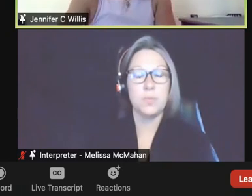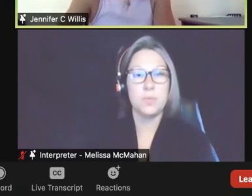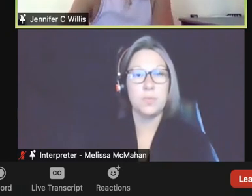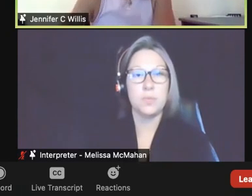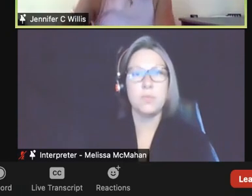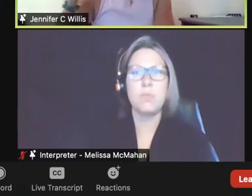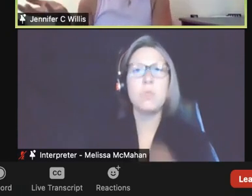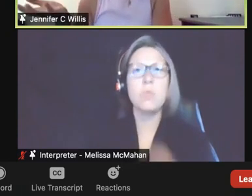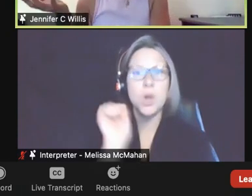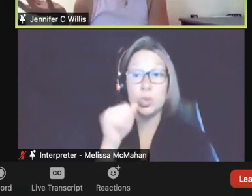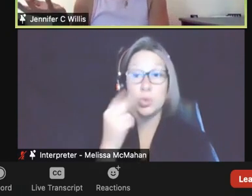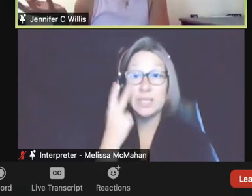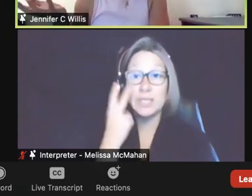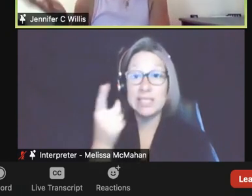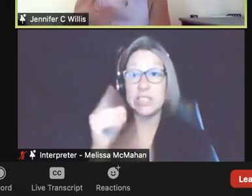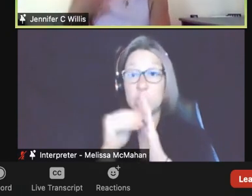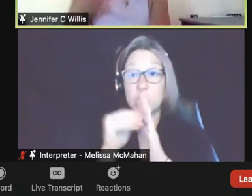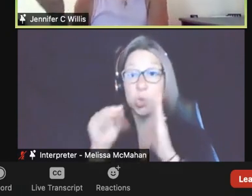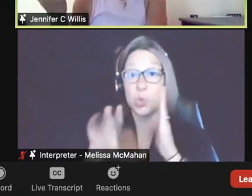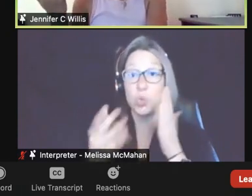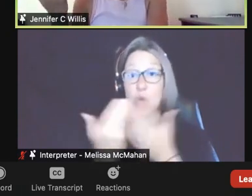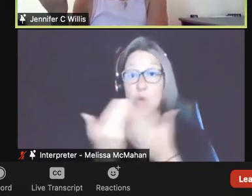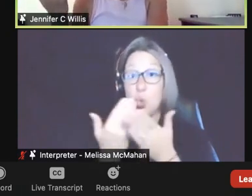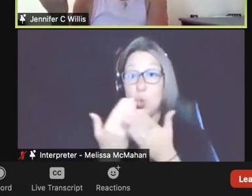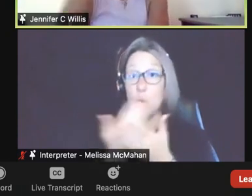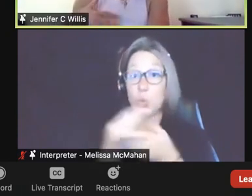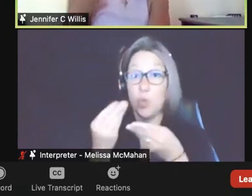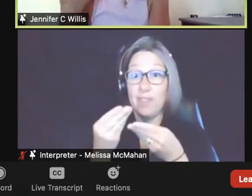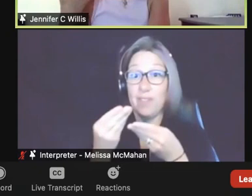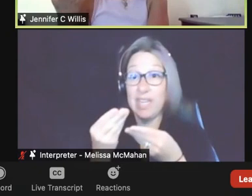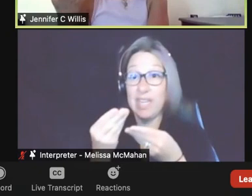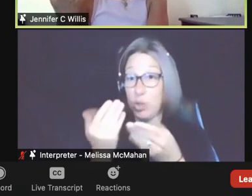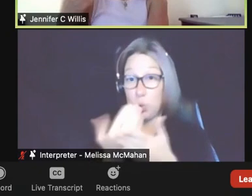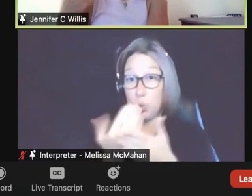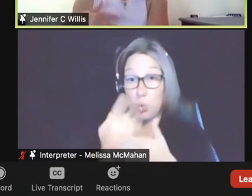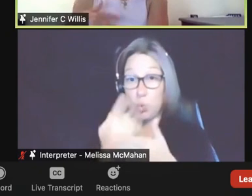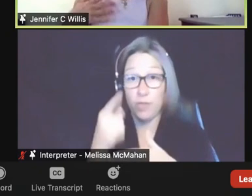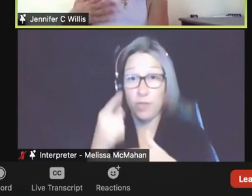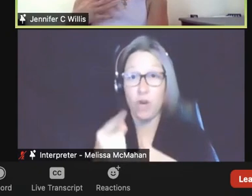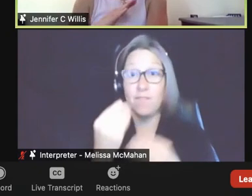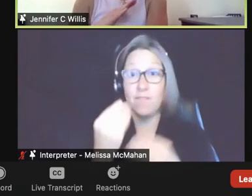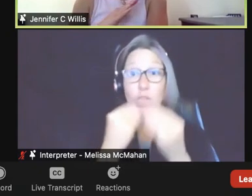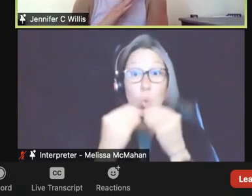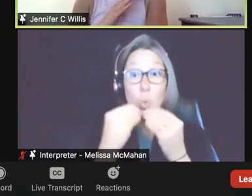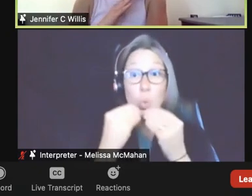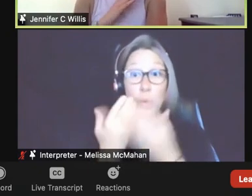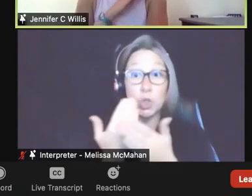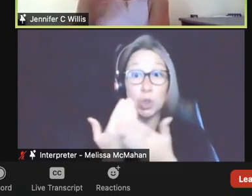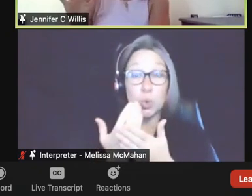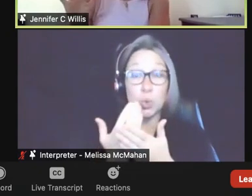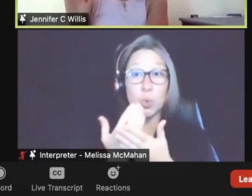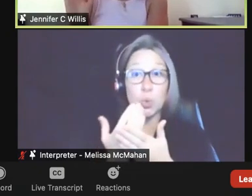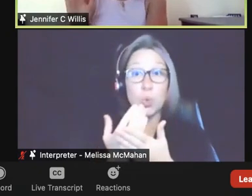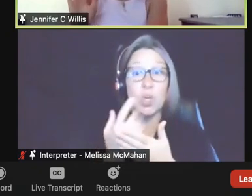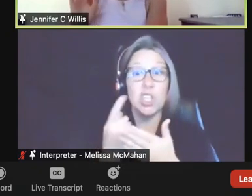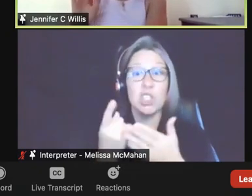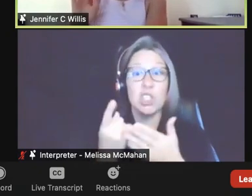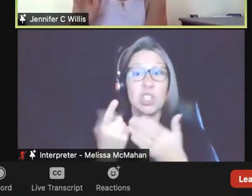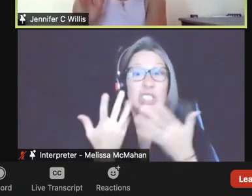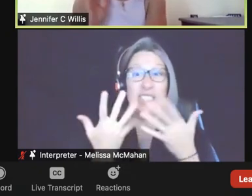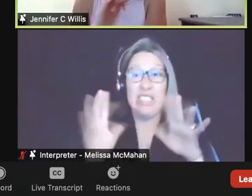So you can see this is a student who was new to feeding. Feeding was a new thing for her. Foods was a new experience for her. And she was wanting nothing to do